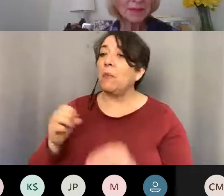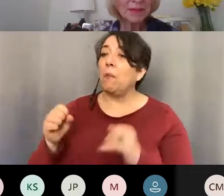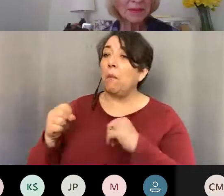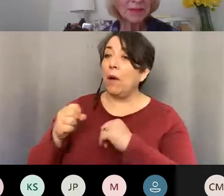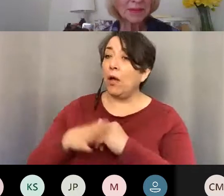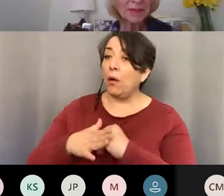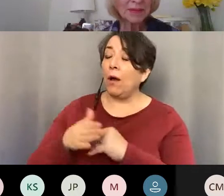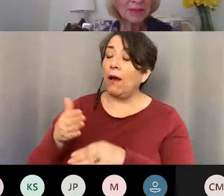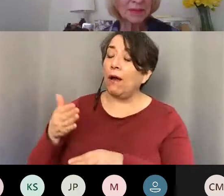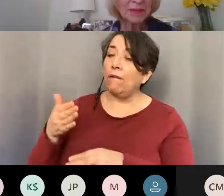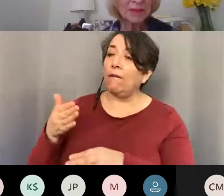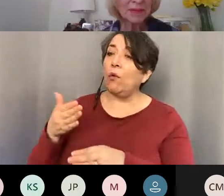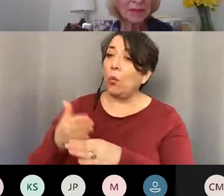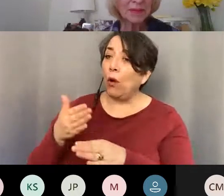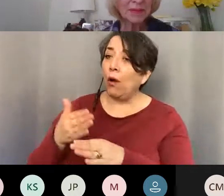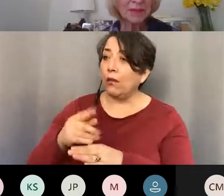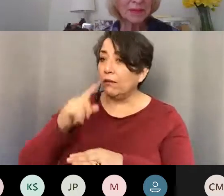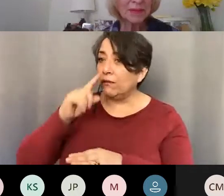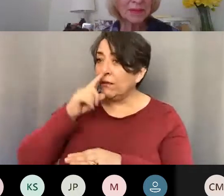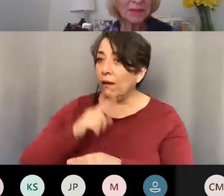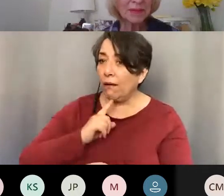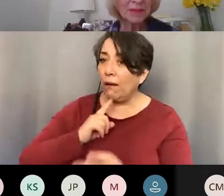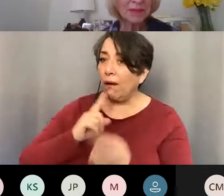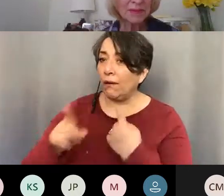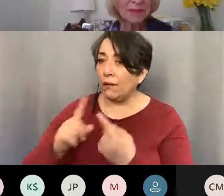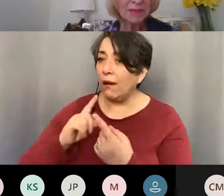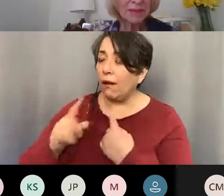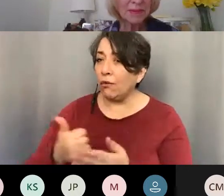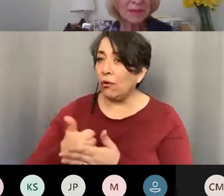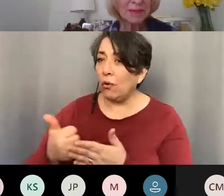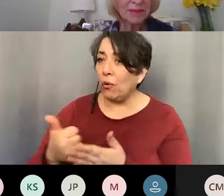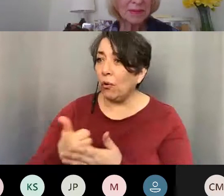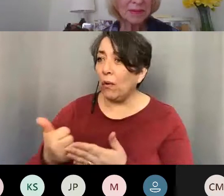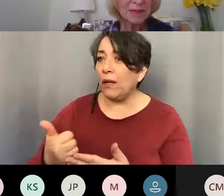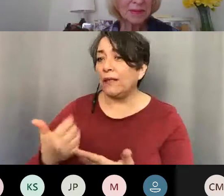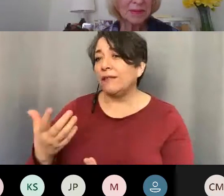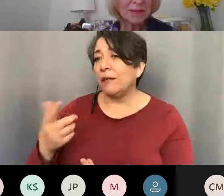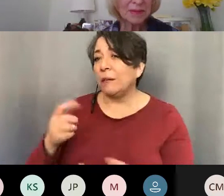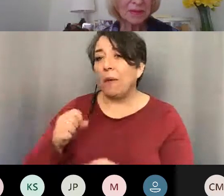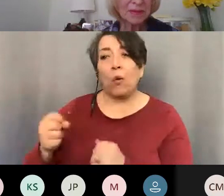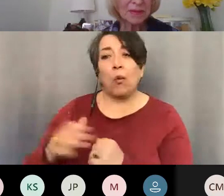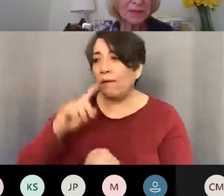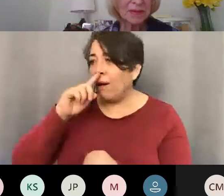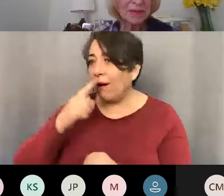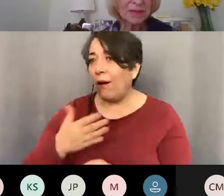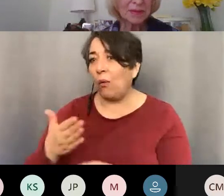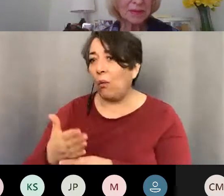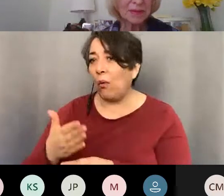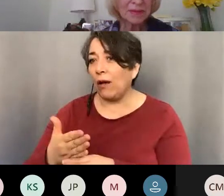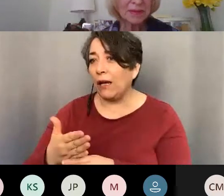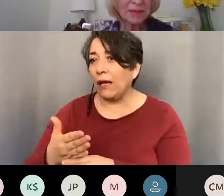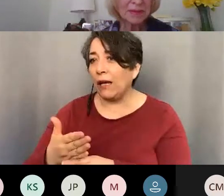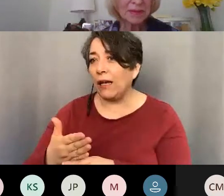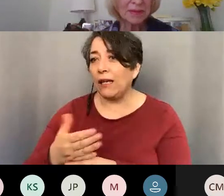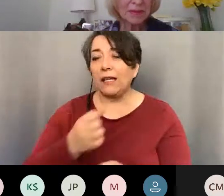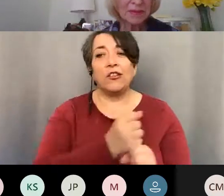the telephone call. So I'm a third party, and obviously they can't talk to me because of confidentiality. So there's a barrier there,